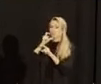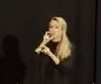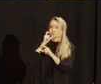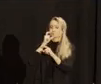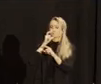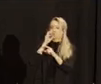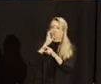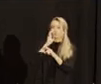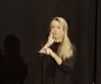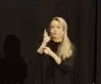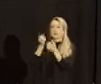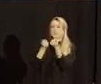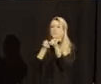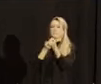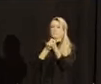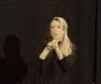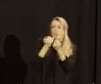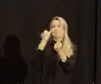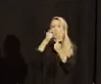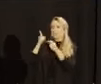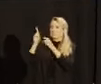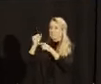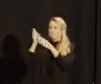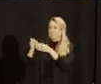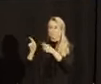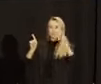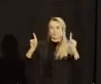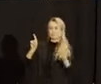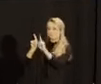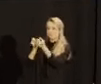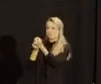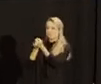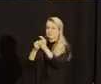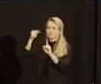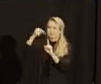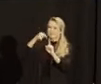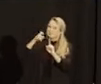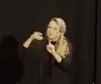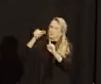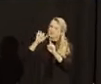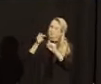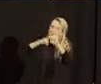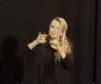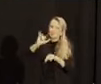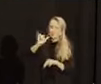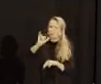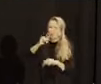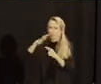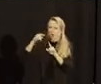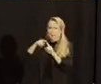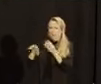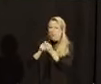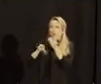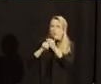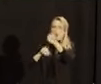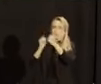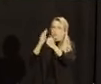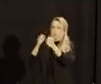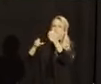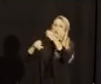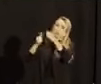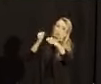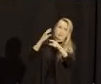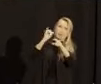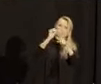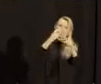actually life-sustaining wages so that people aren't having to work 3 and 4 jobs, and